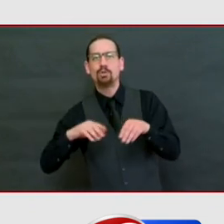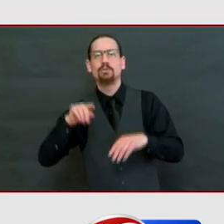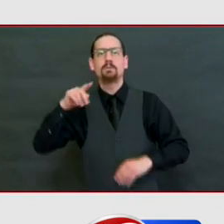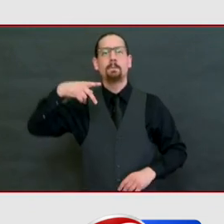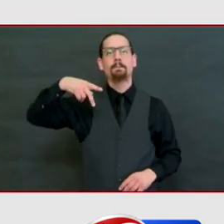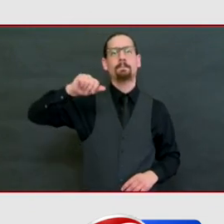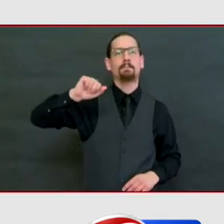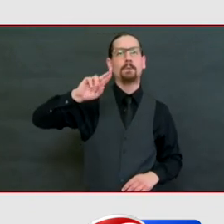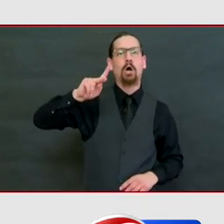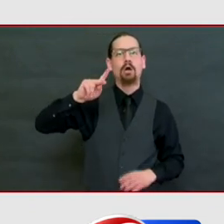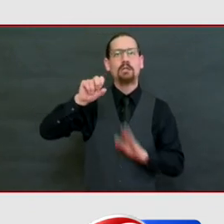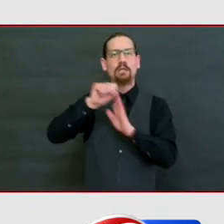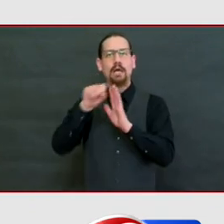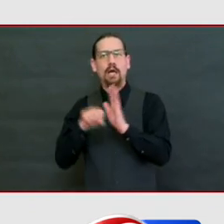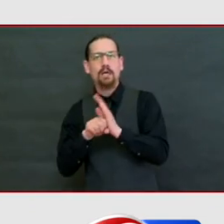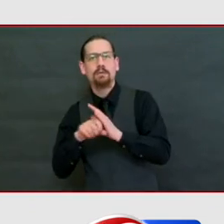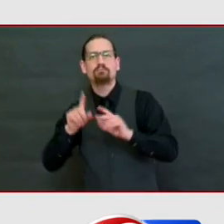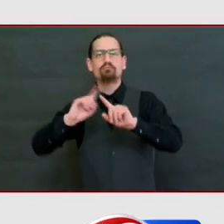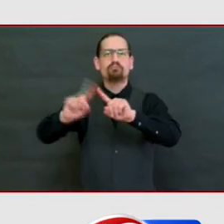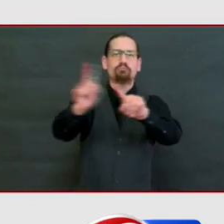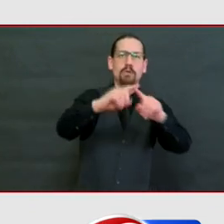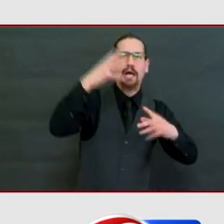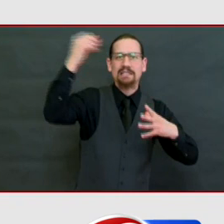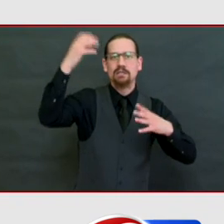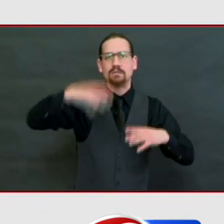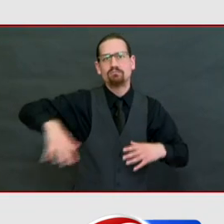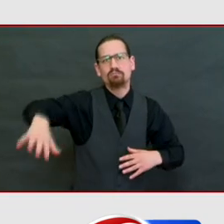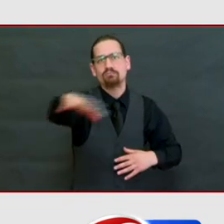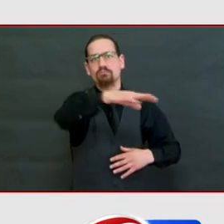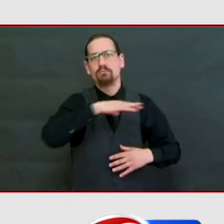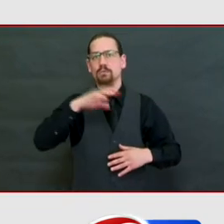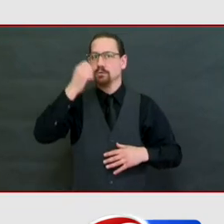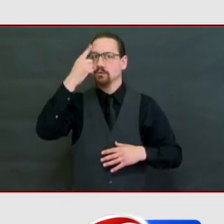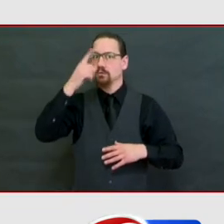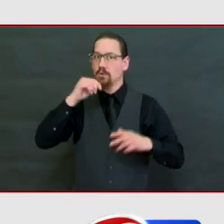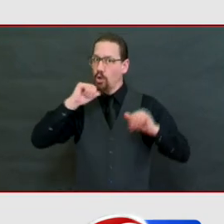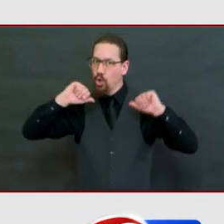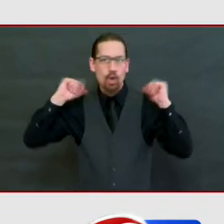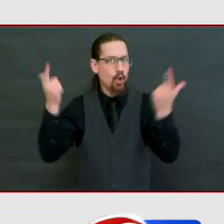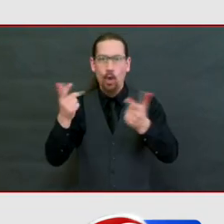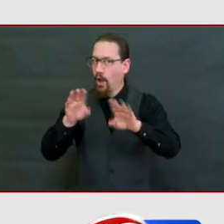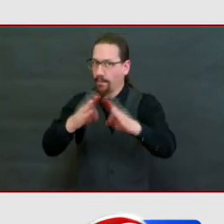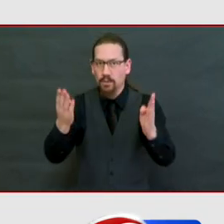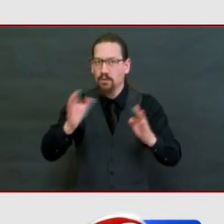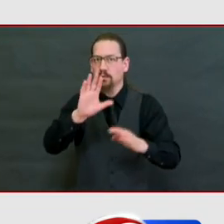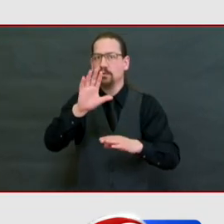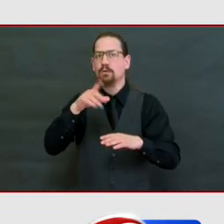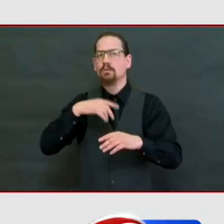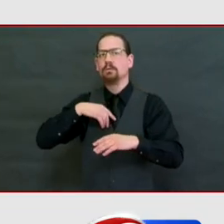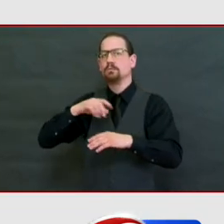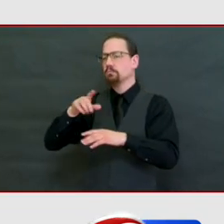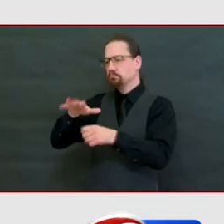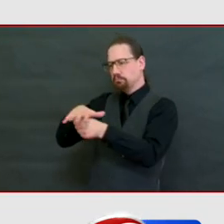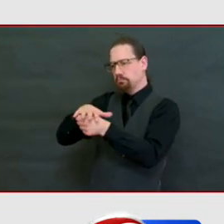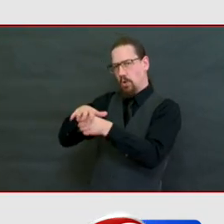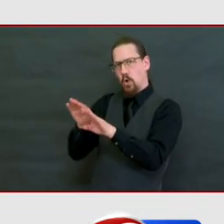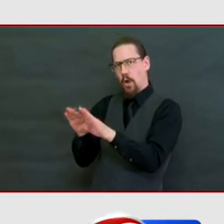So think about it. Now, I want to be very clear. I'm taking a little bit of a risk